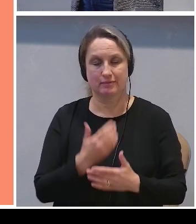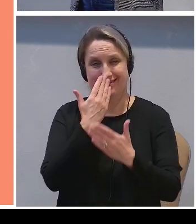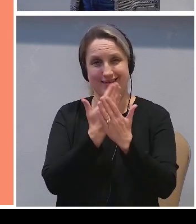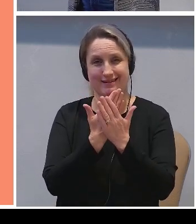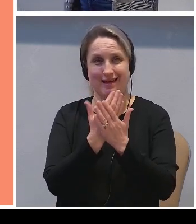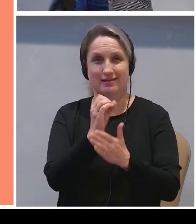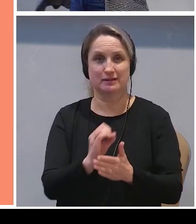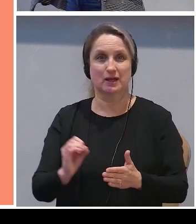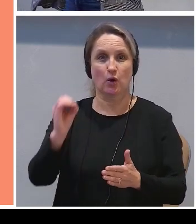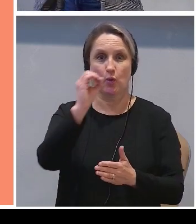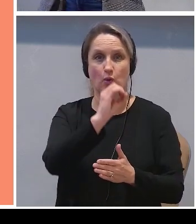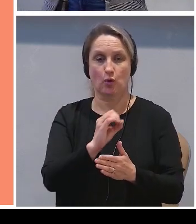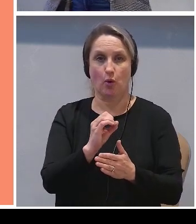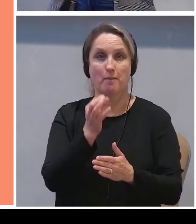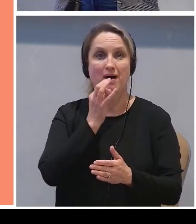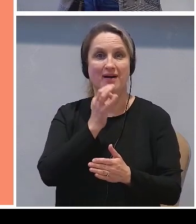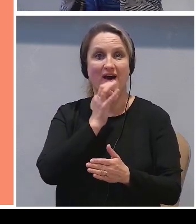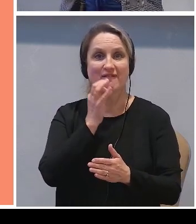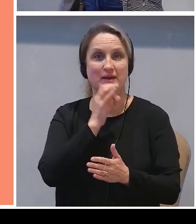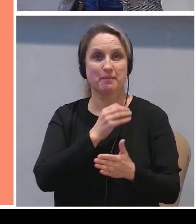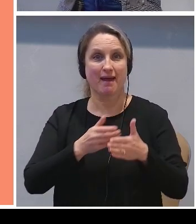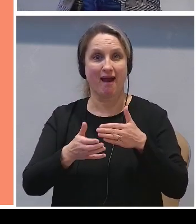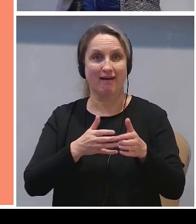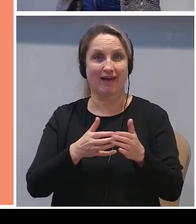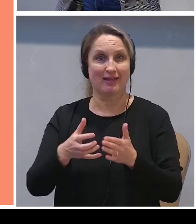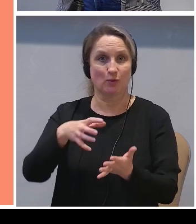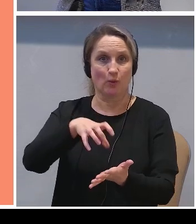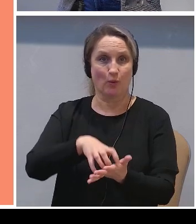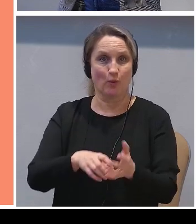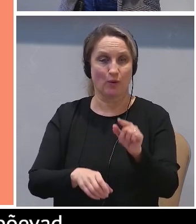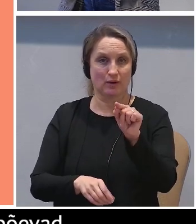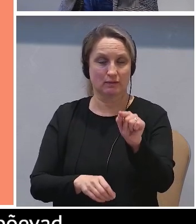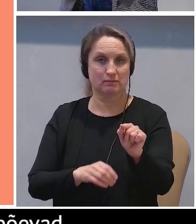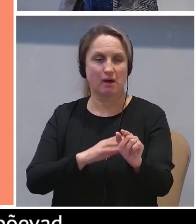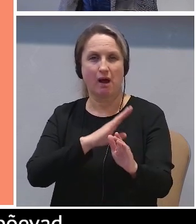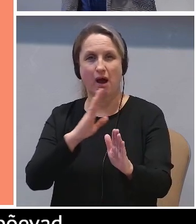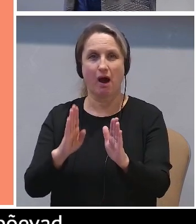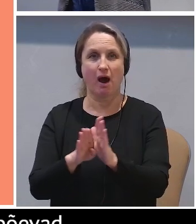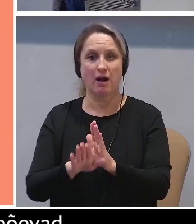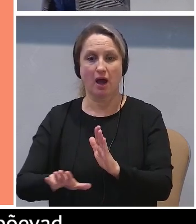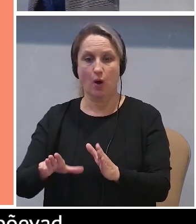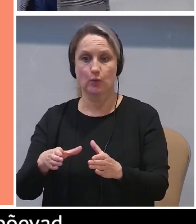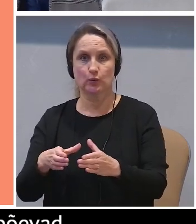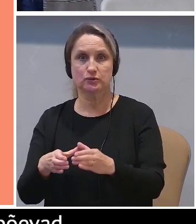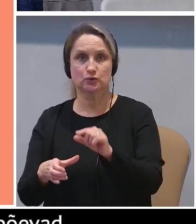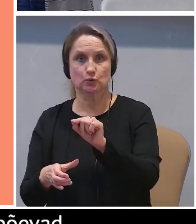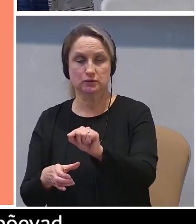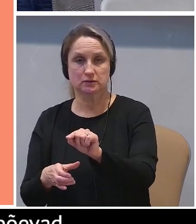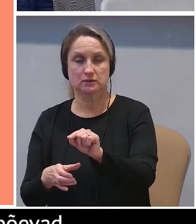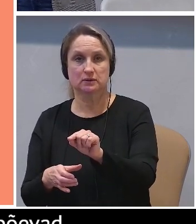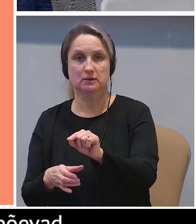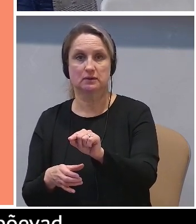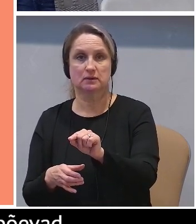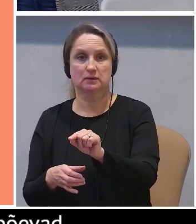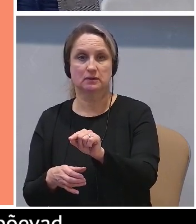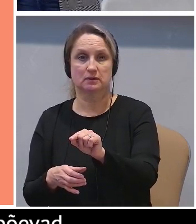The first guideline, the one that it says here 2015, but this one has been updated, I think 1 or 2 years ago. This one is a